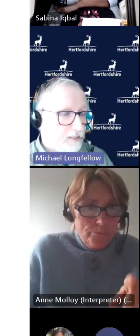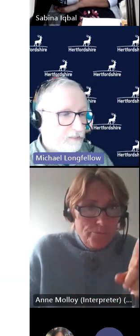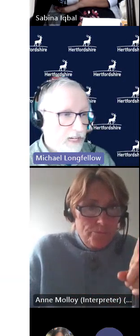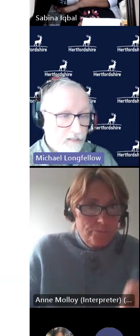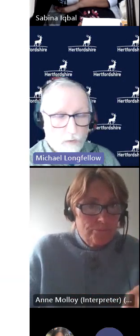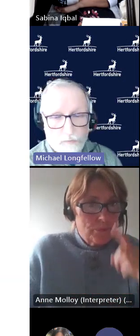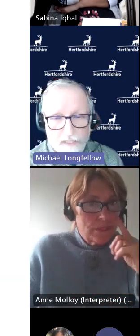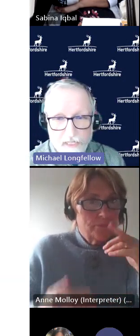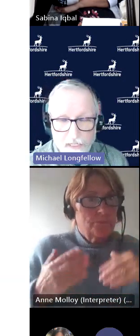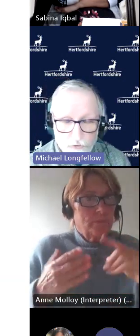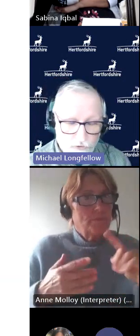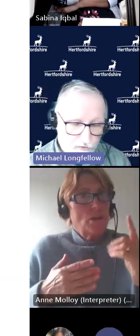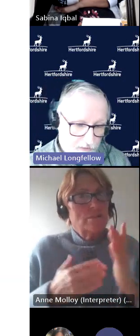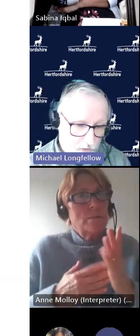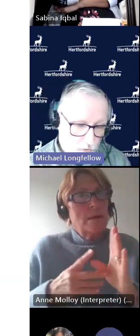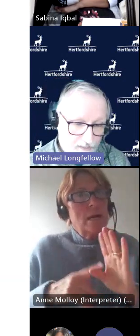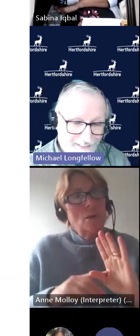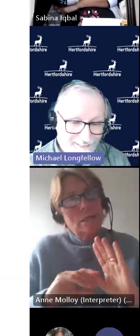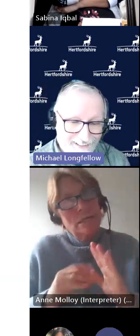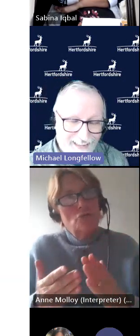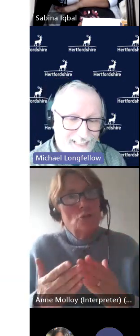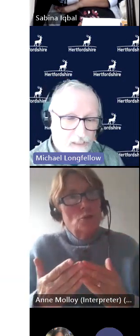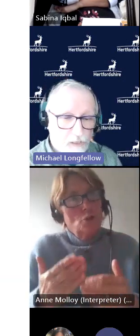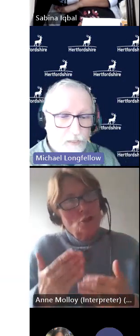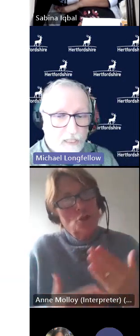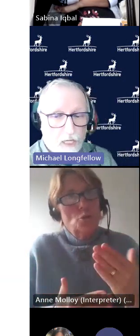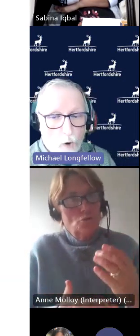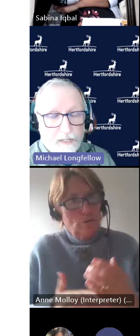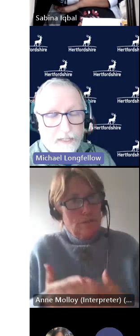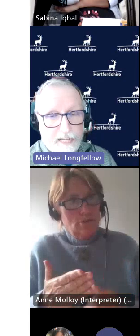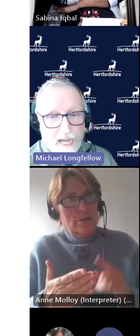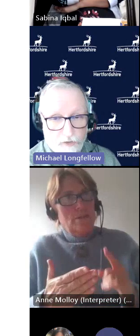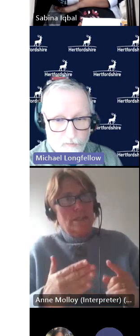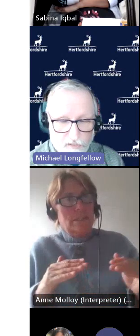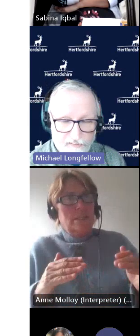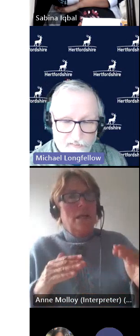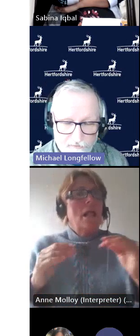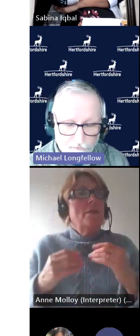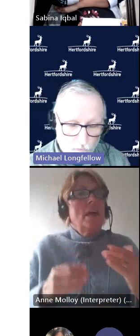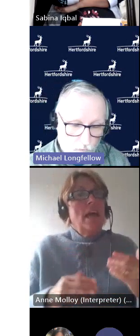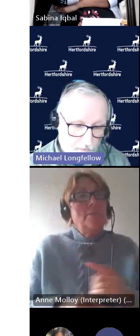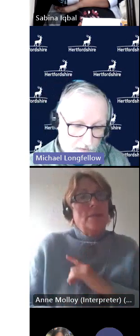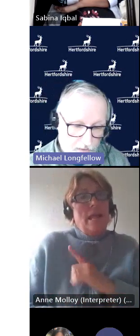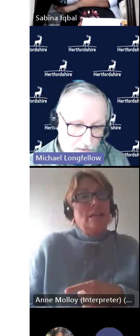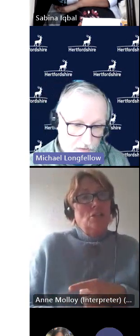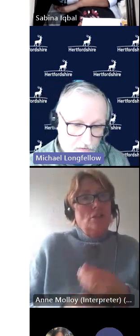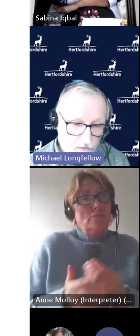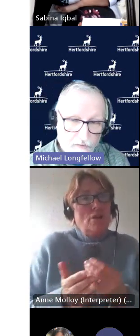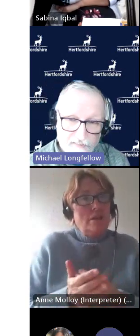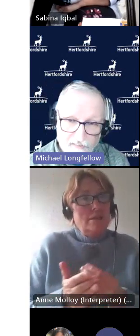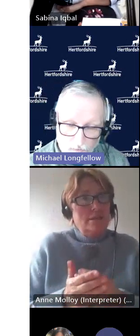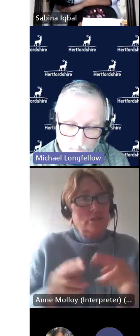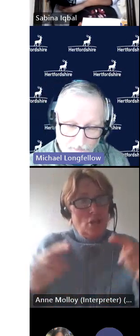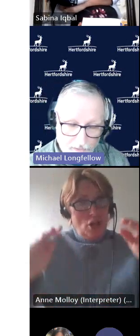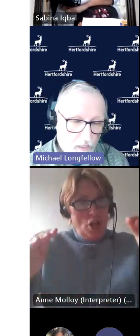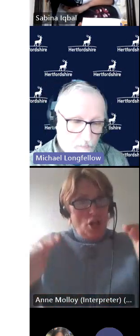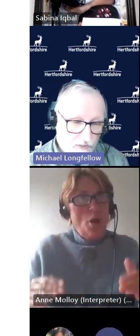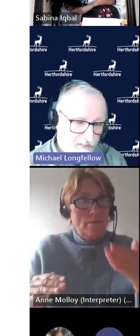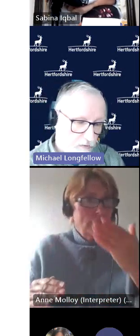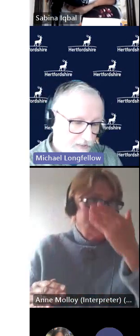And the 1st of May is when we introduced the new criteria. That included lowering the energy prices for the